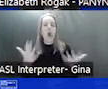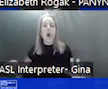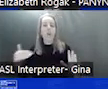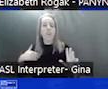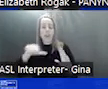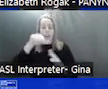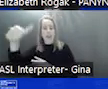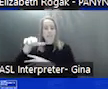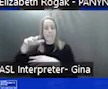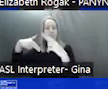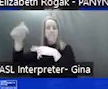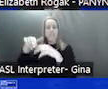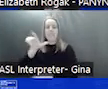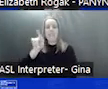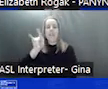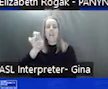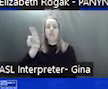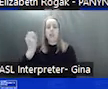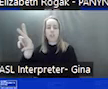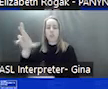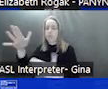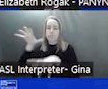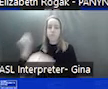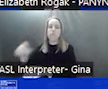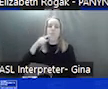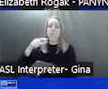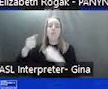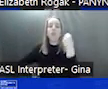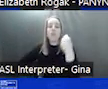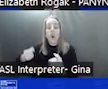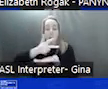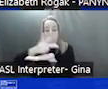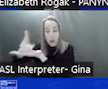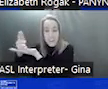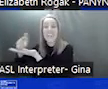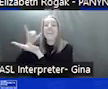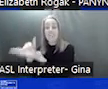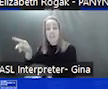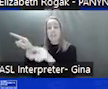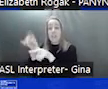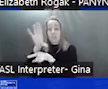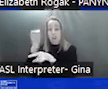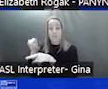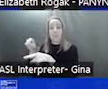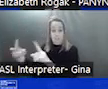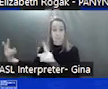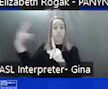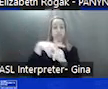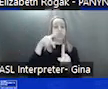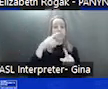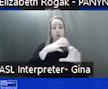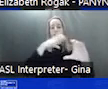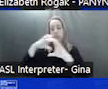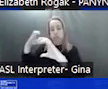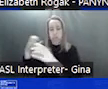Authority Bus Terminal for car parking. You can utilize the same contractors to facilitate motor coach parking. New York City is by far